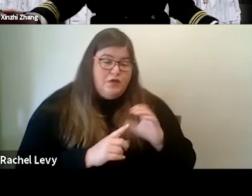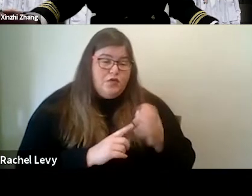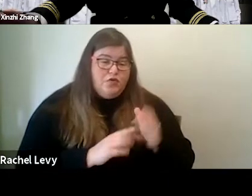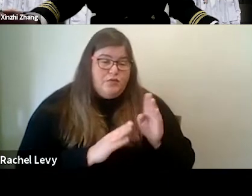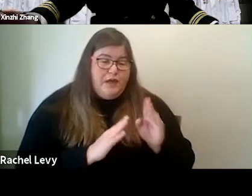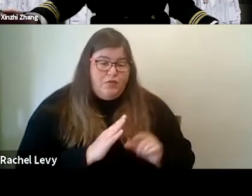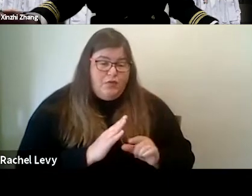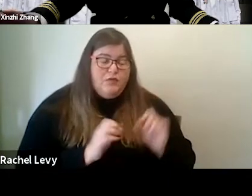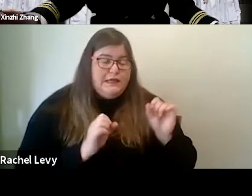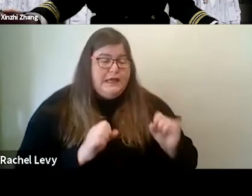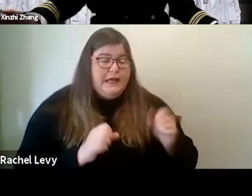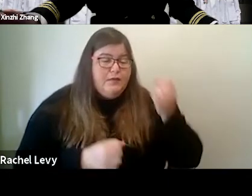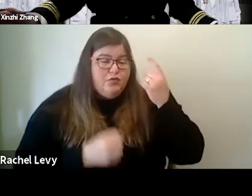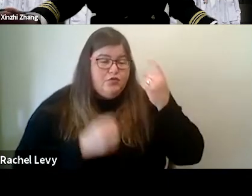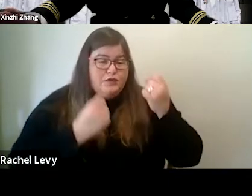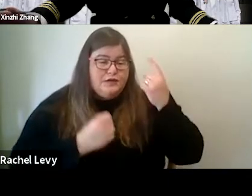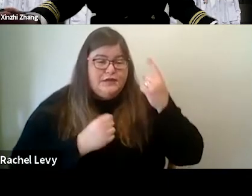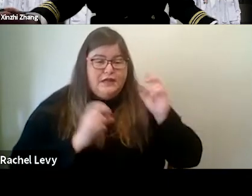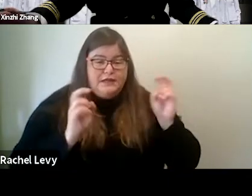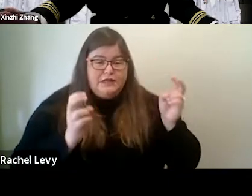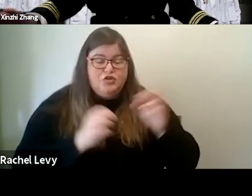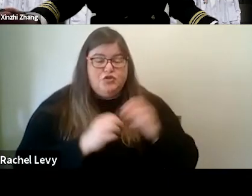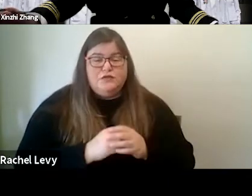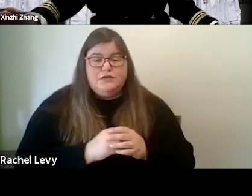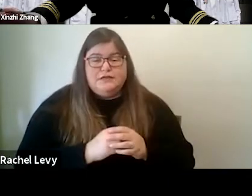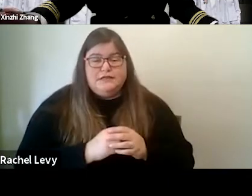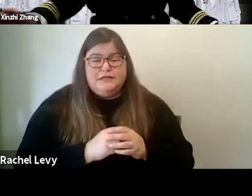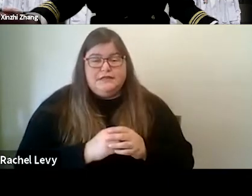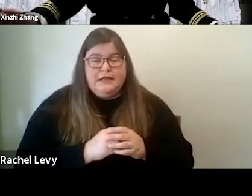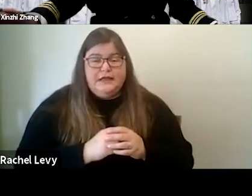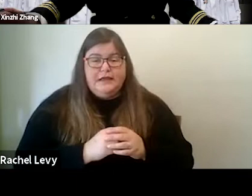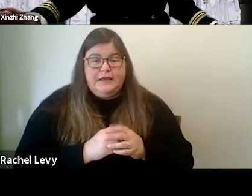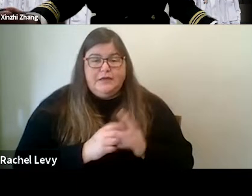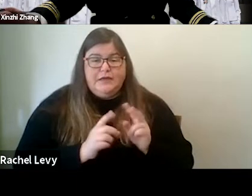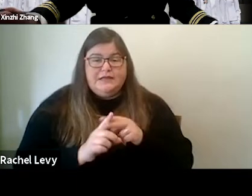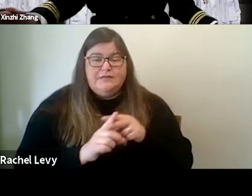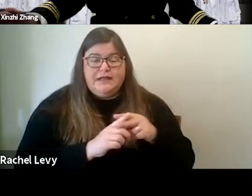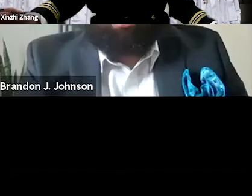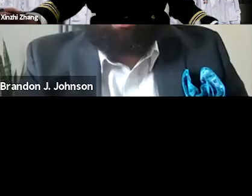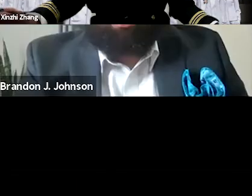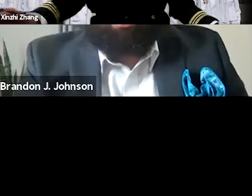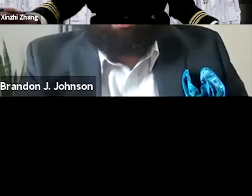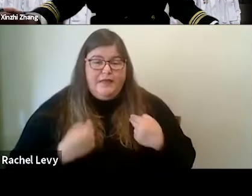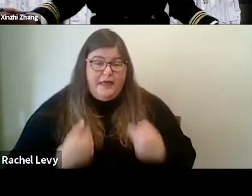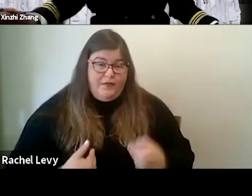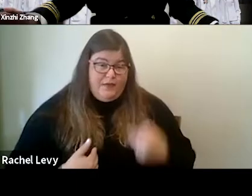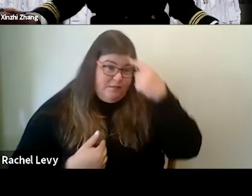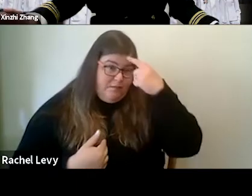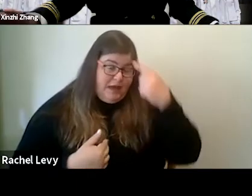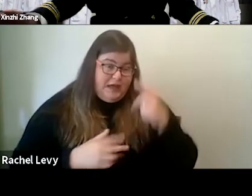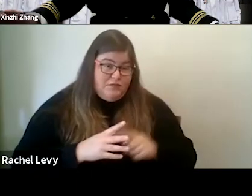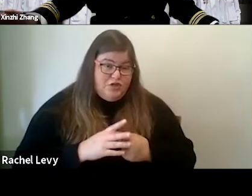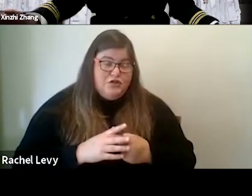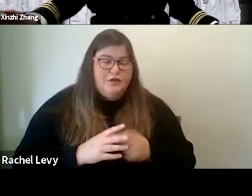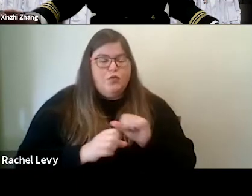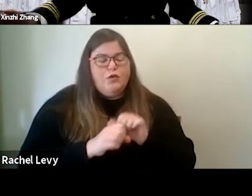issues. In expanding the Healthy Mind Initiative, actually, we're working with National Institute of Mental